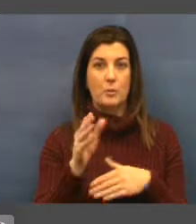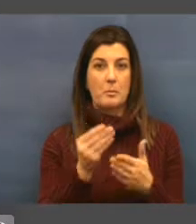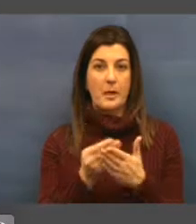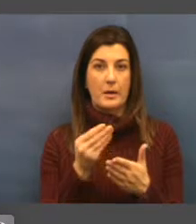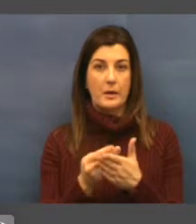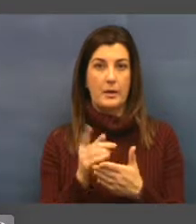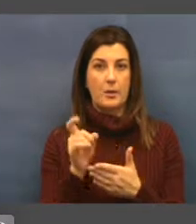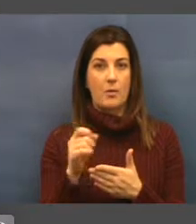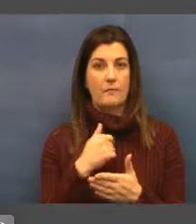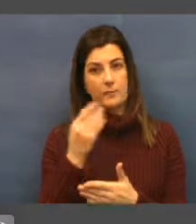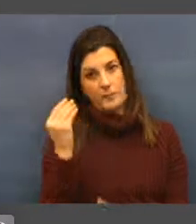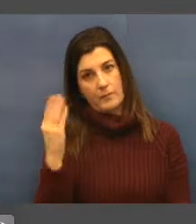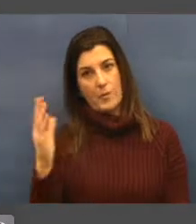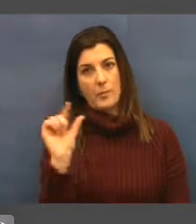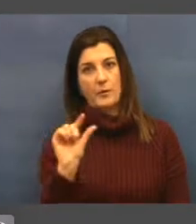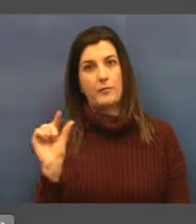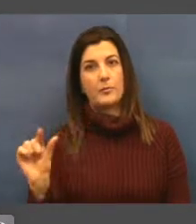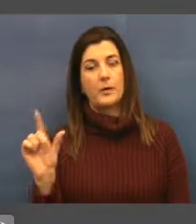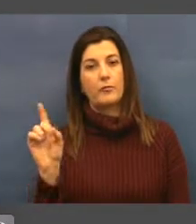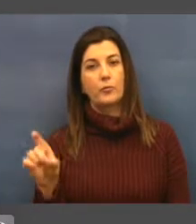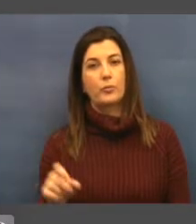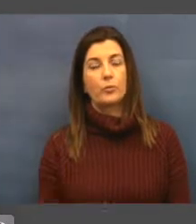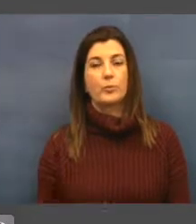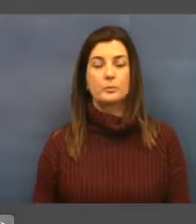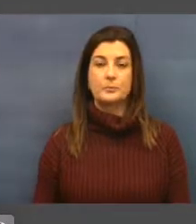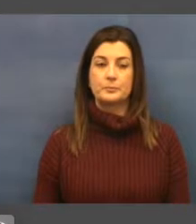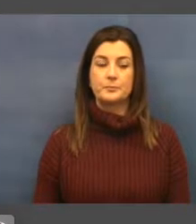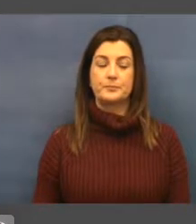you will need to inform the government of that.